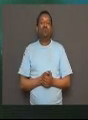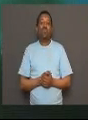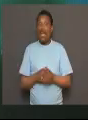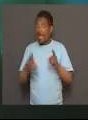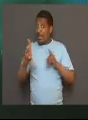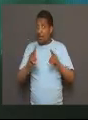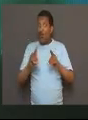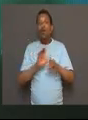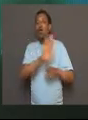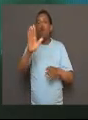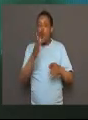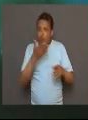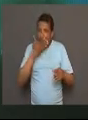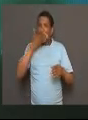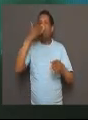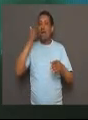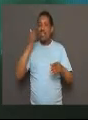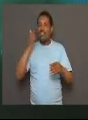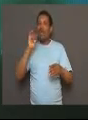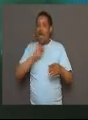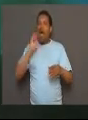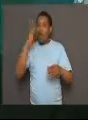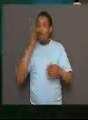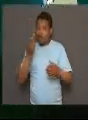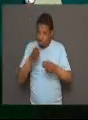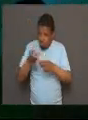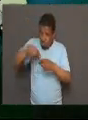Do your best, and I will see you shortly.